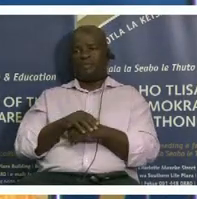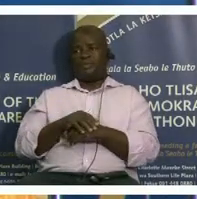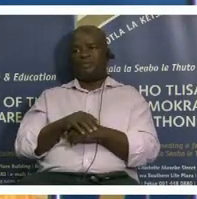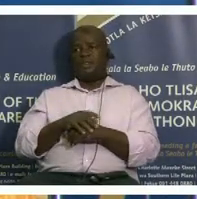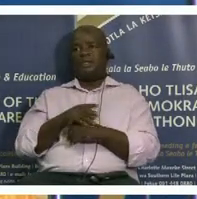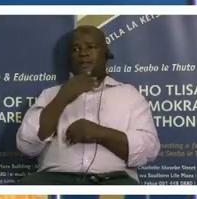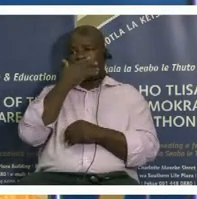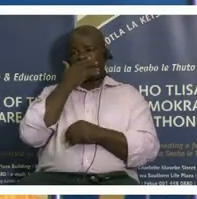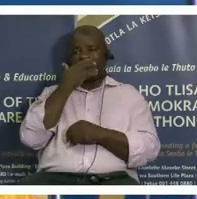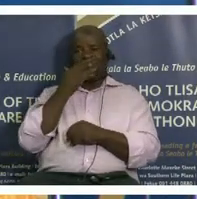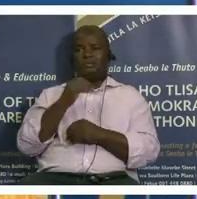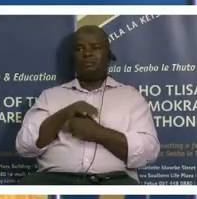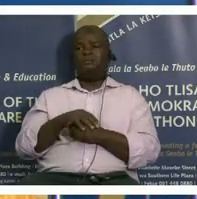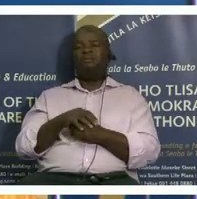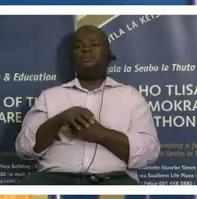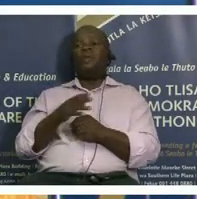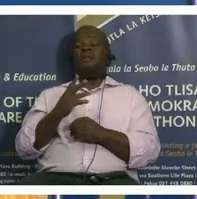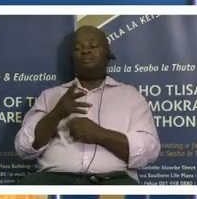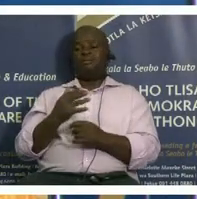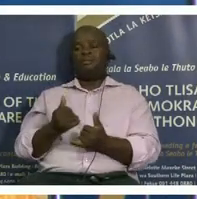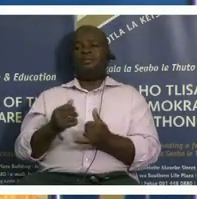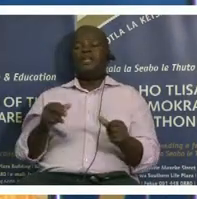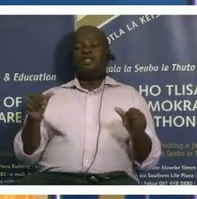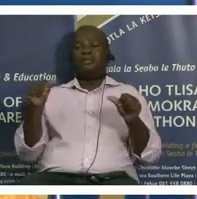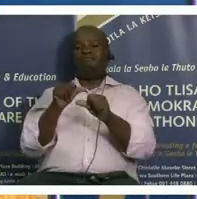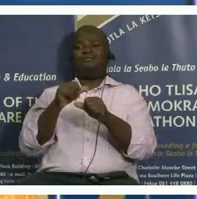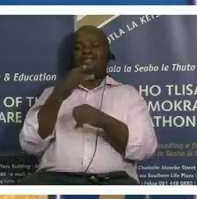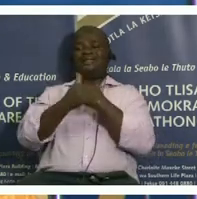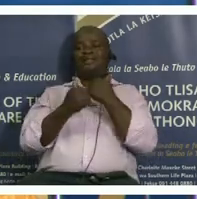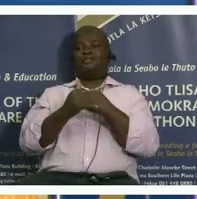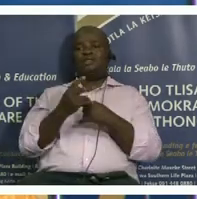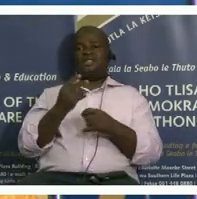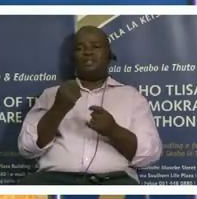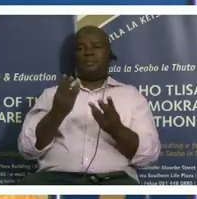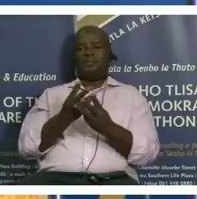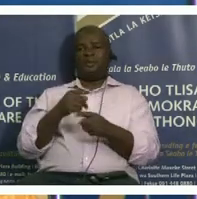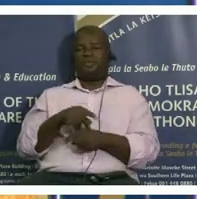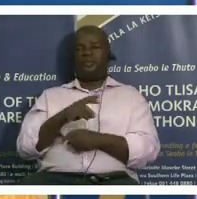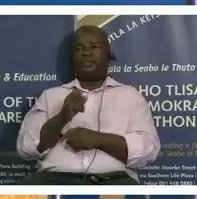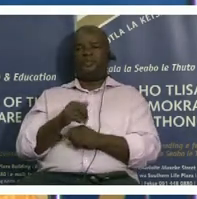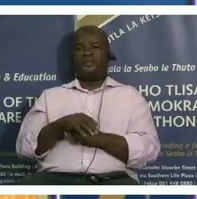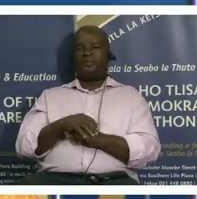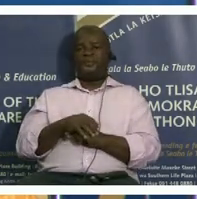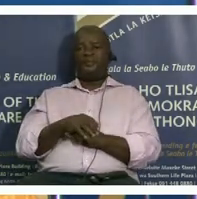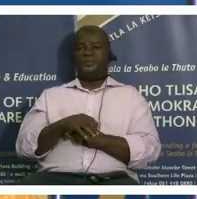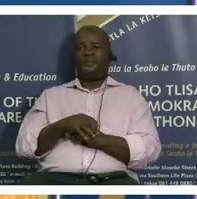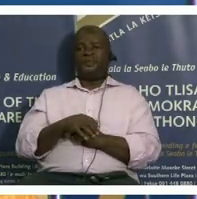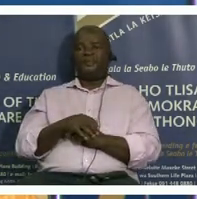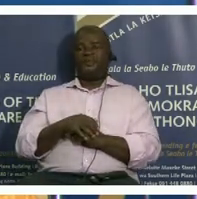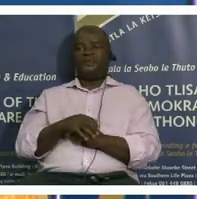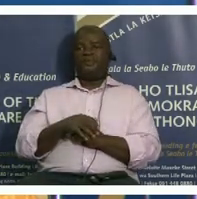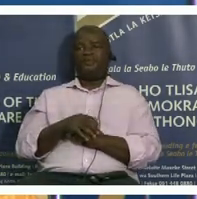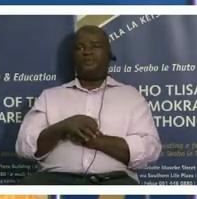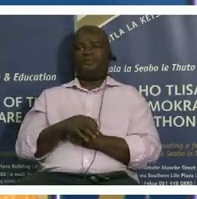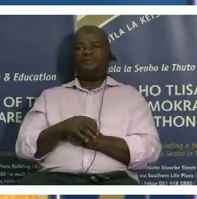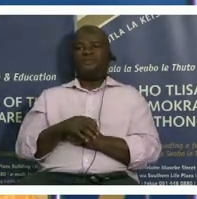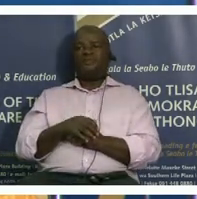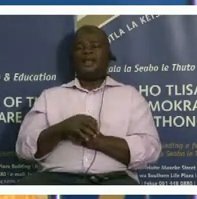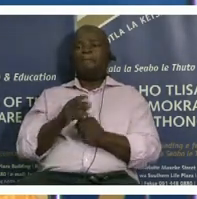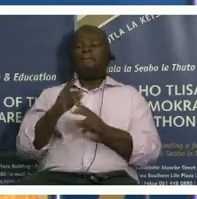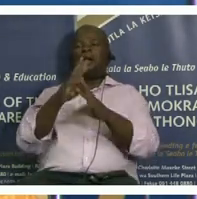Rukutisa Siriti Sabato Babo Haboruna. We will direct the